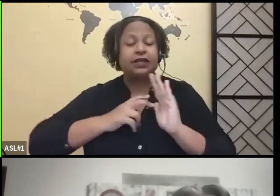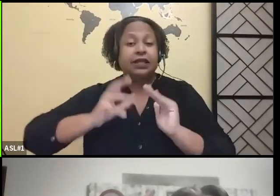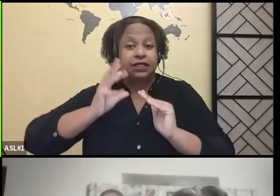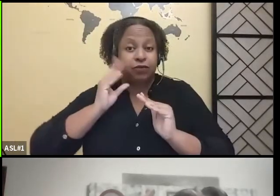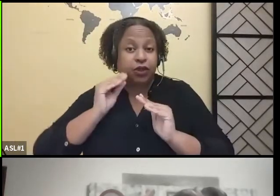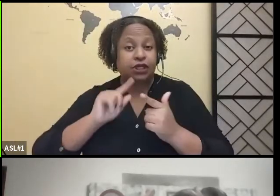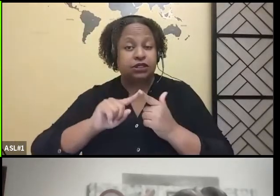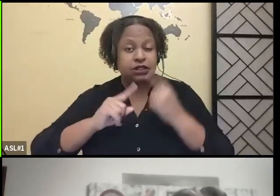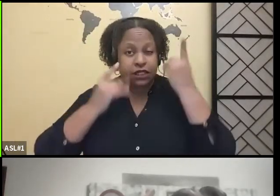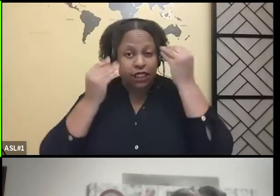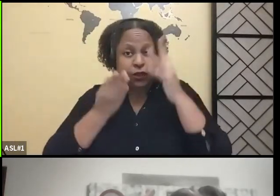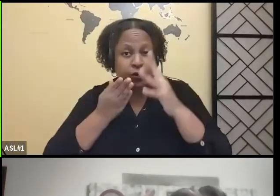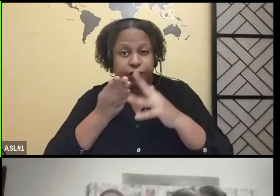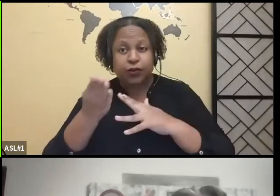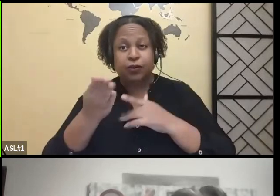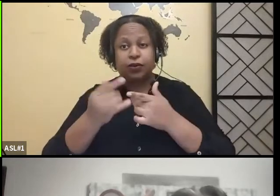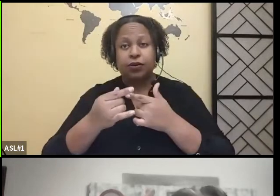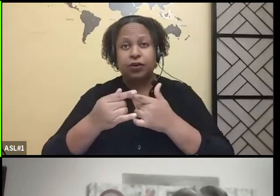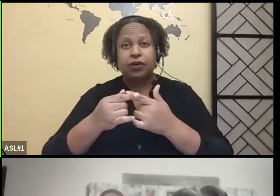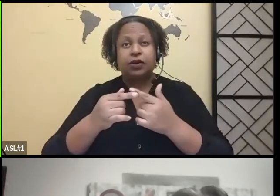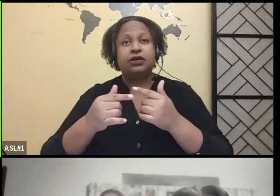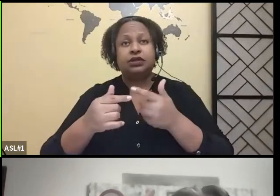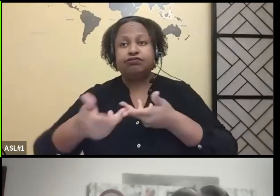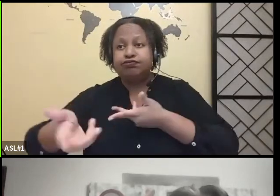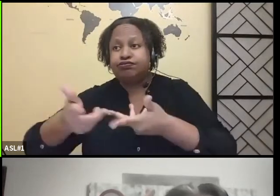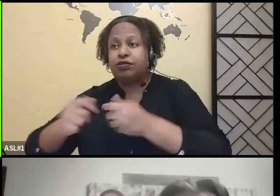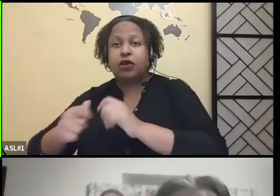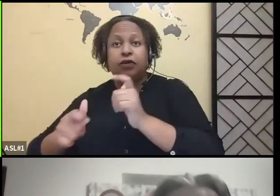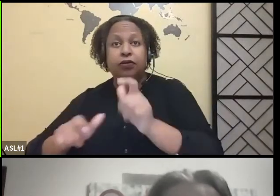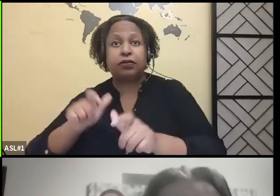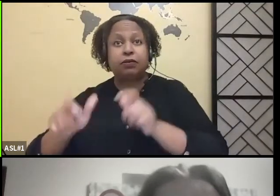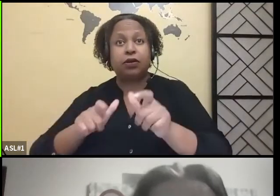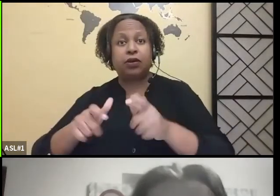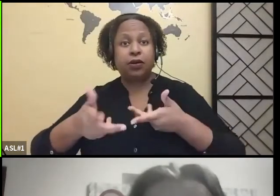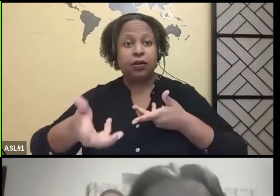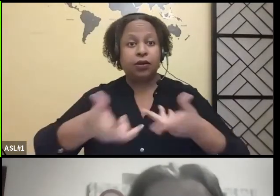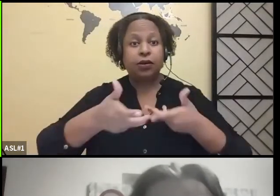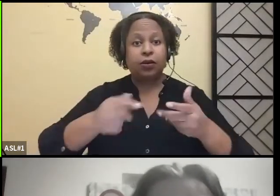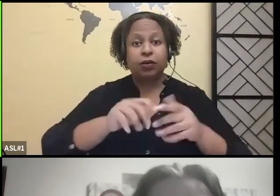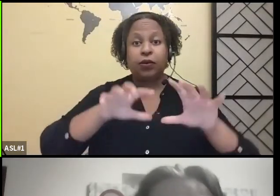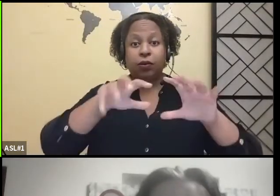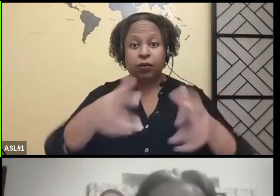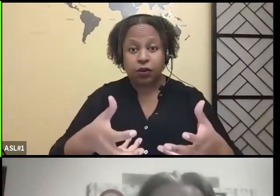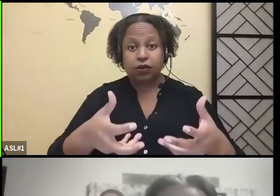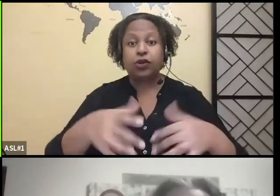in encounters, not only with other people, but with the entire